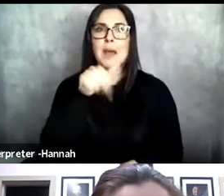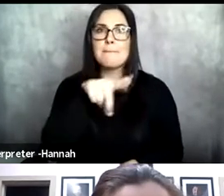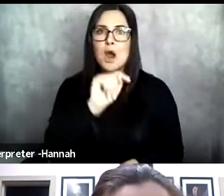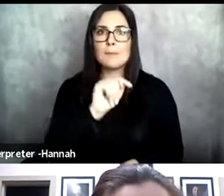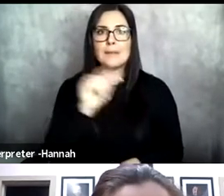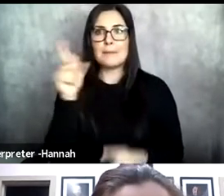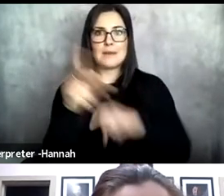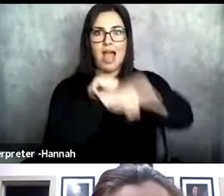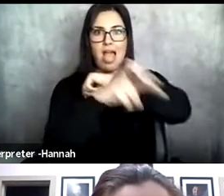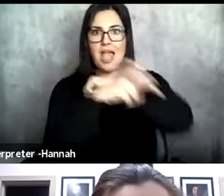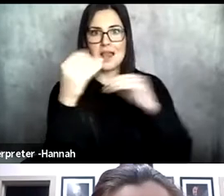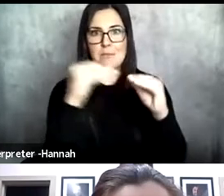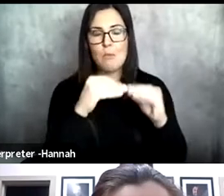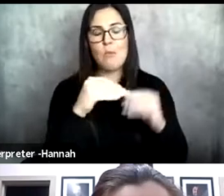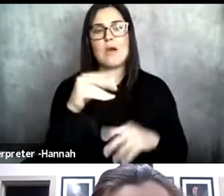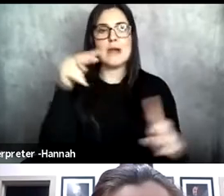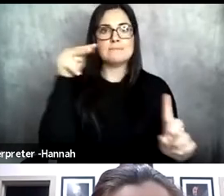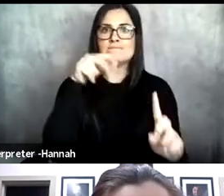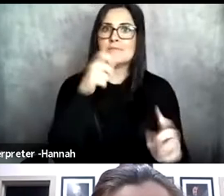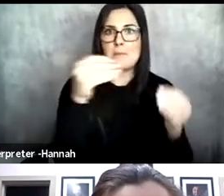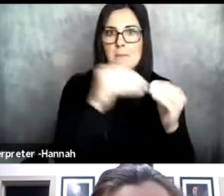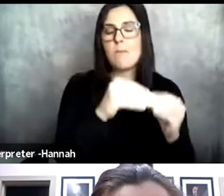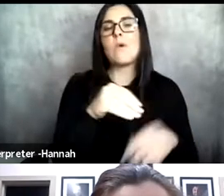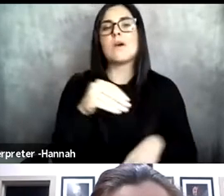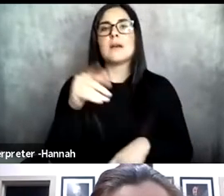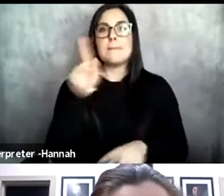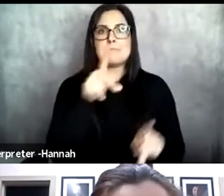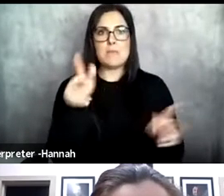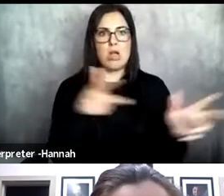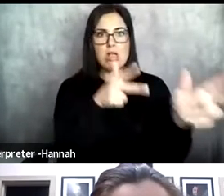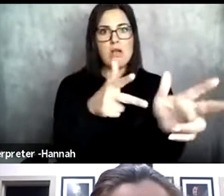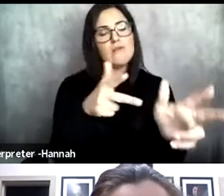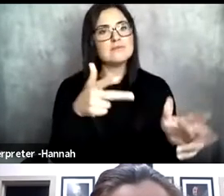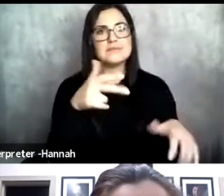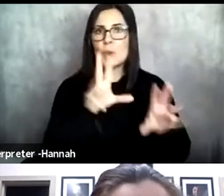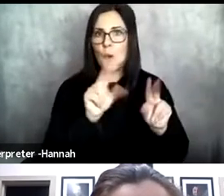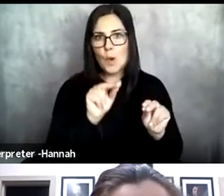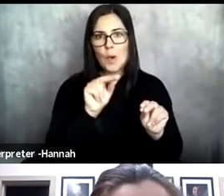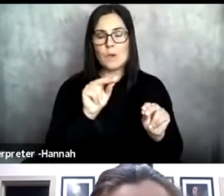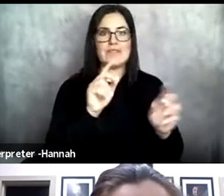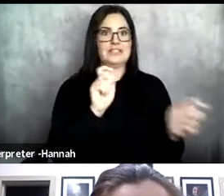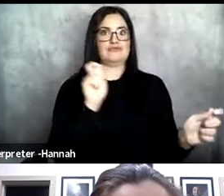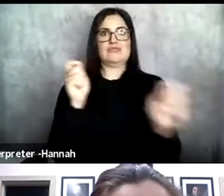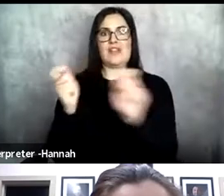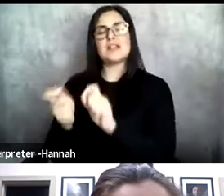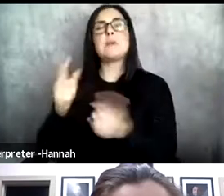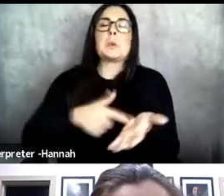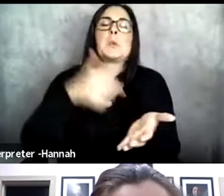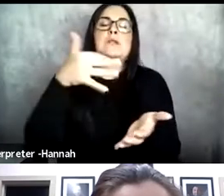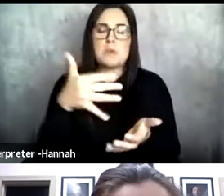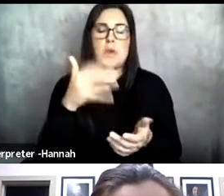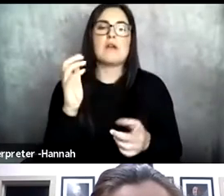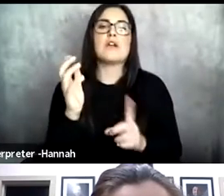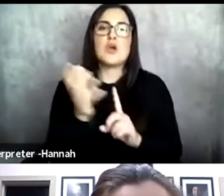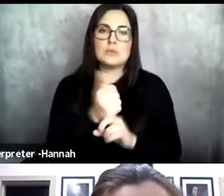Because for probation violations, they weren't getting pulled over in the streets anymore, right? Once in a while, they would get harassed by